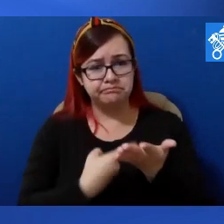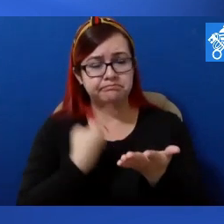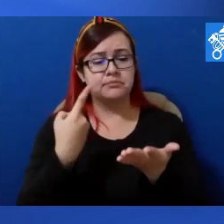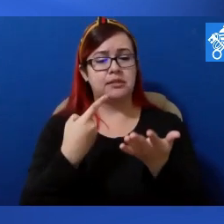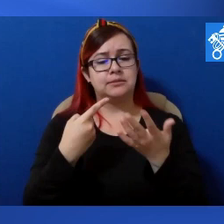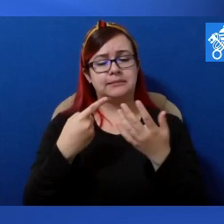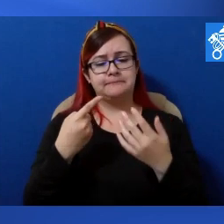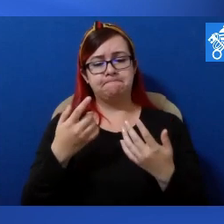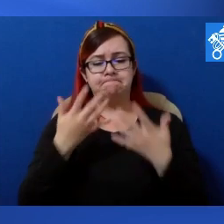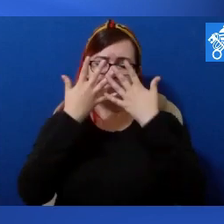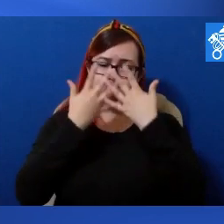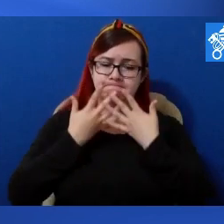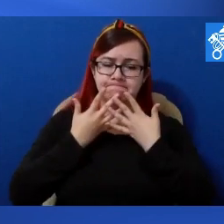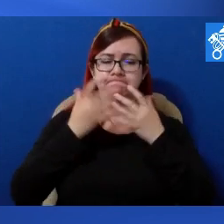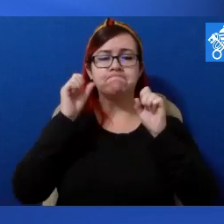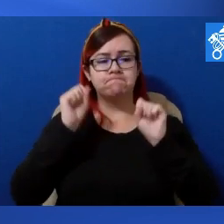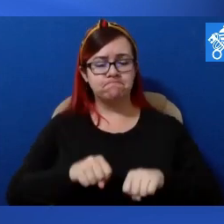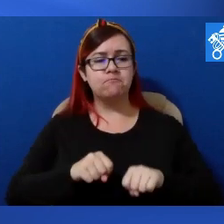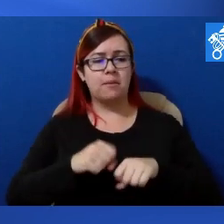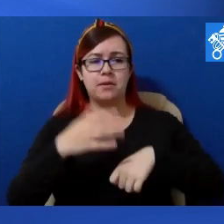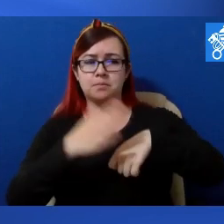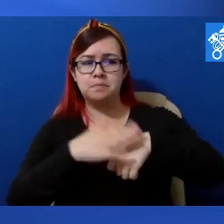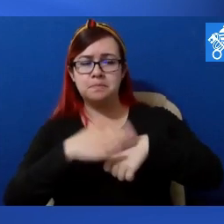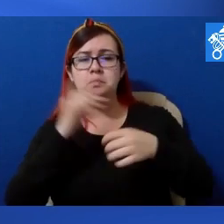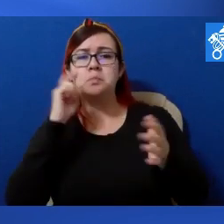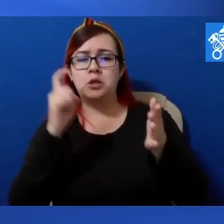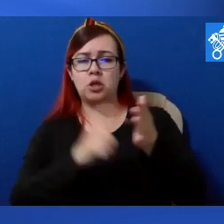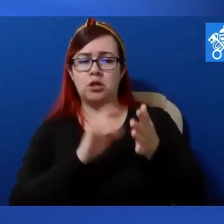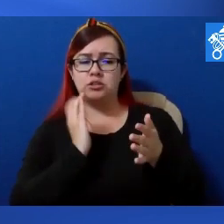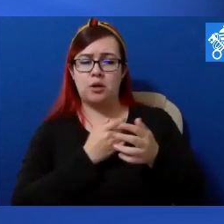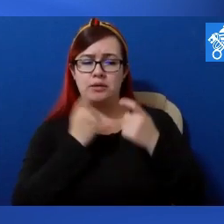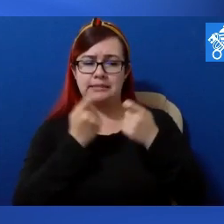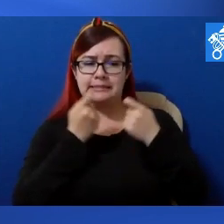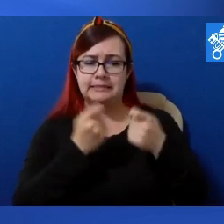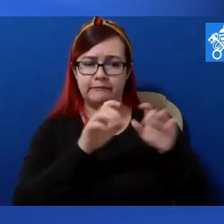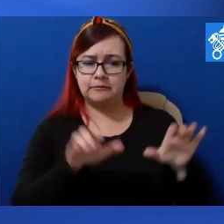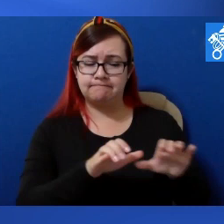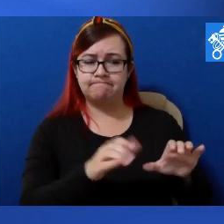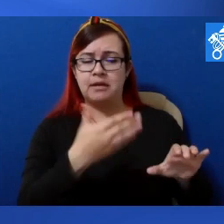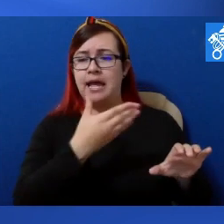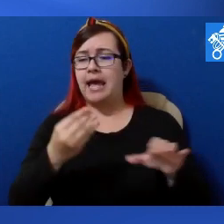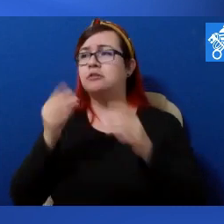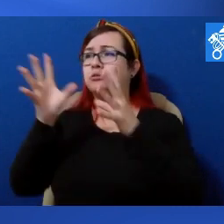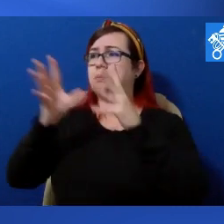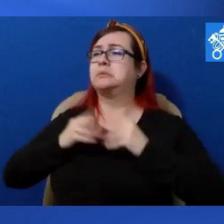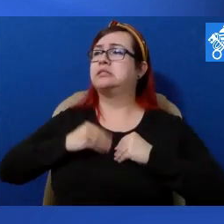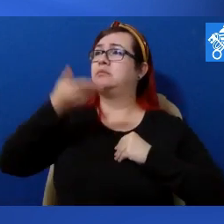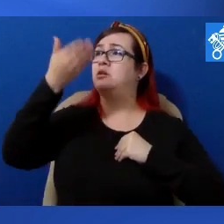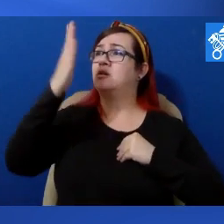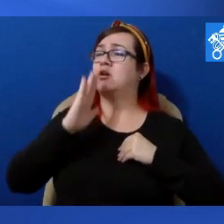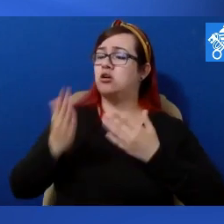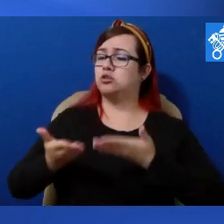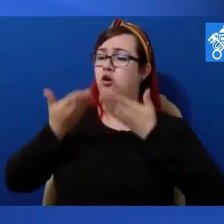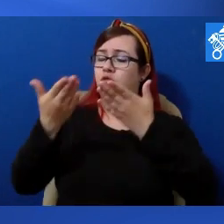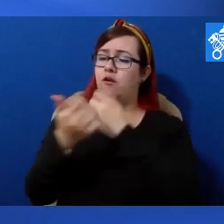them. At times, desolation can be a summons to acknowledge our sinfulness and to embrace